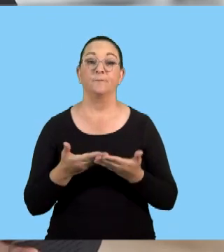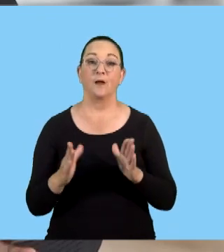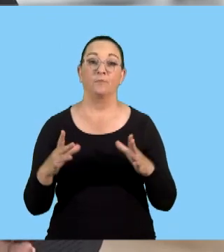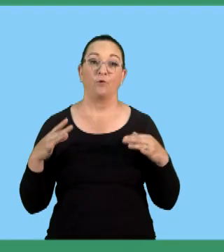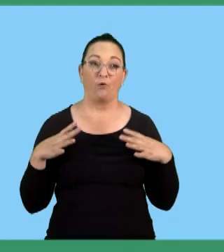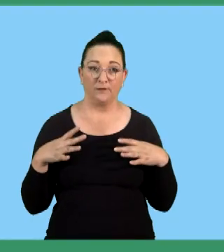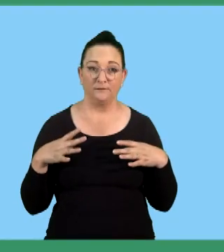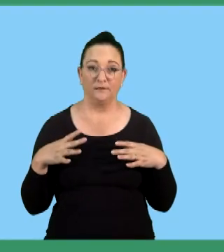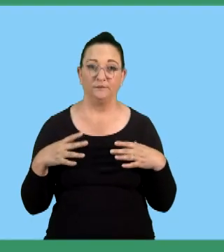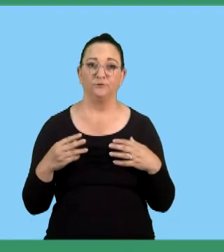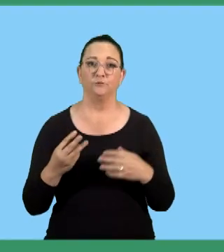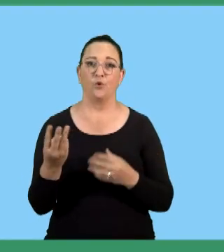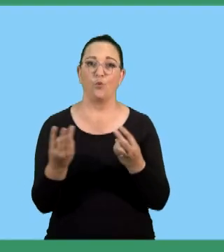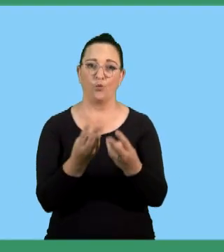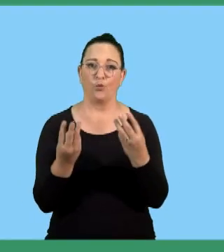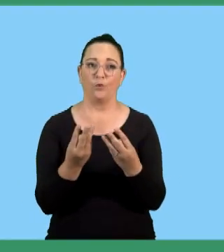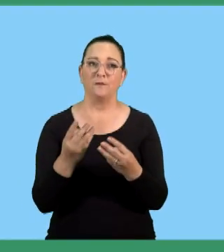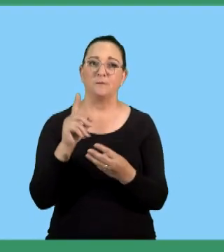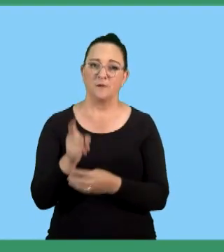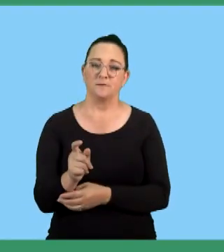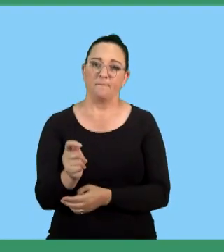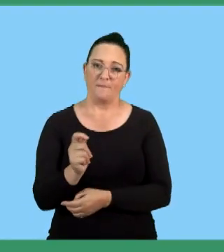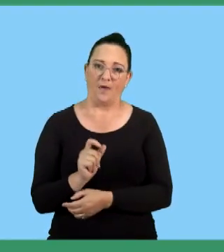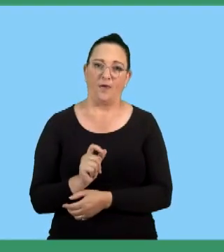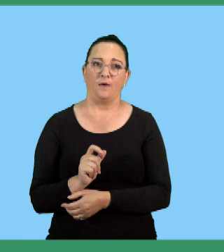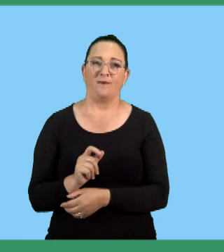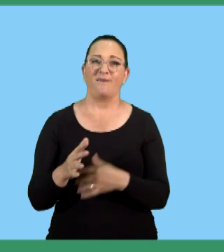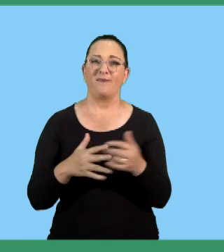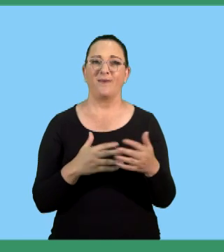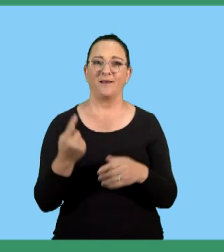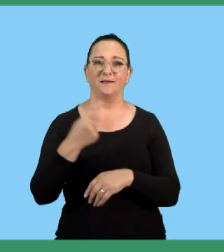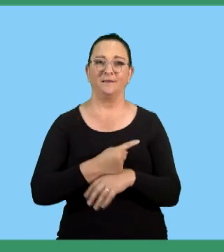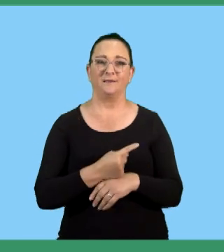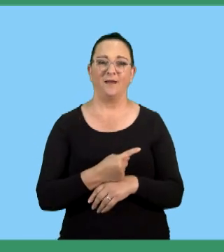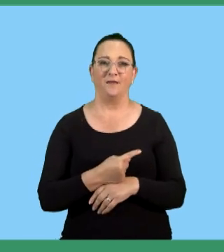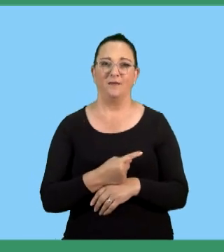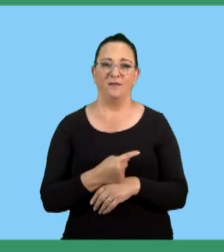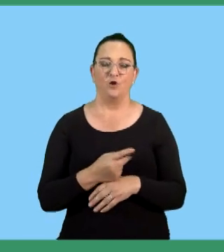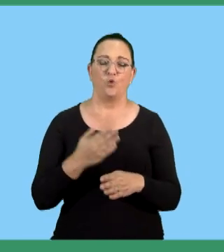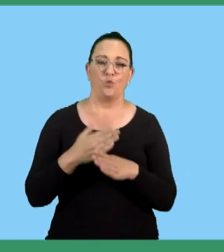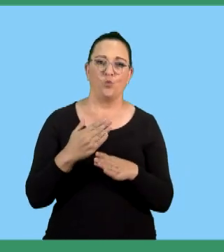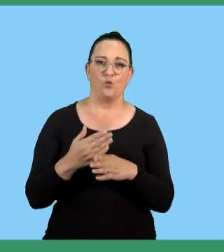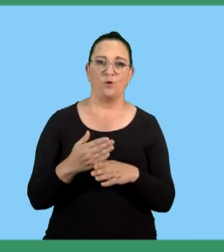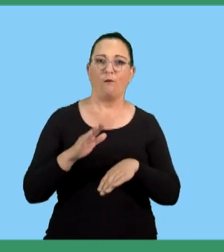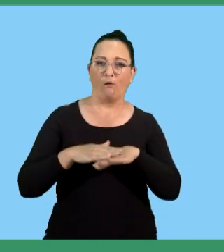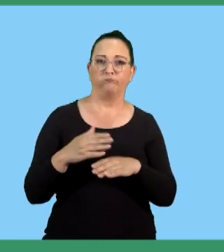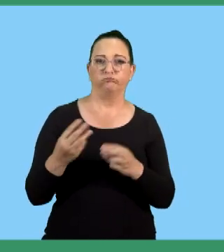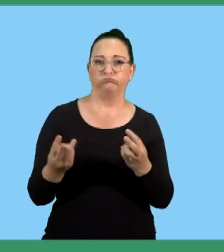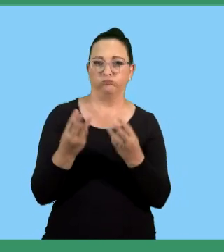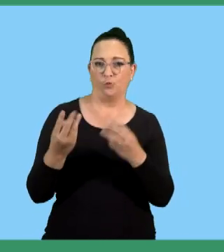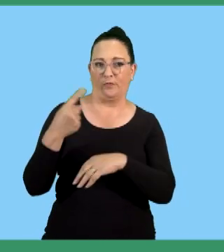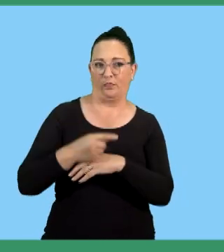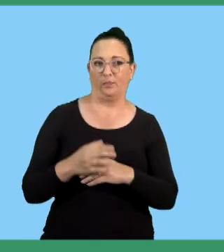public holidays. Workers must be paid for working on any public holiday that falls on a working day.